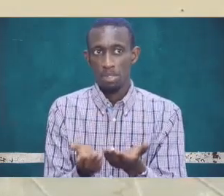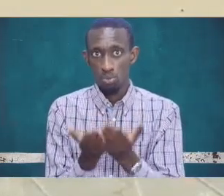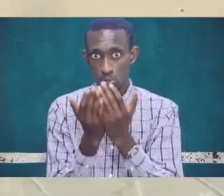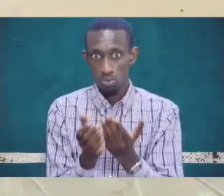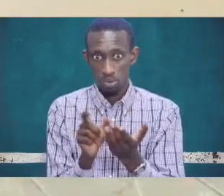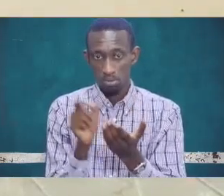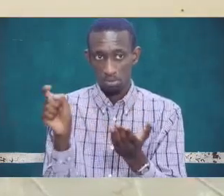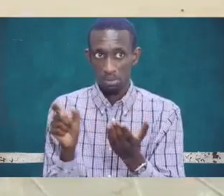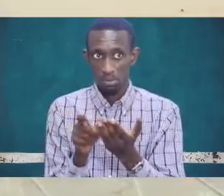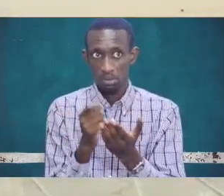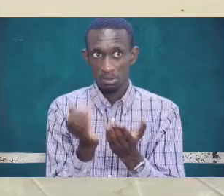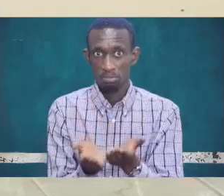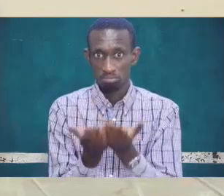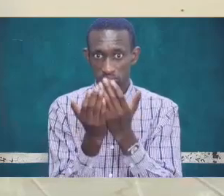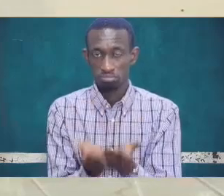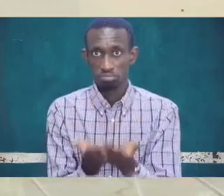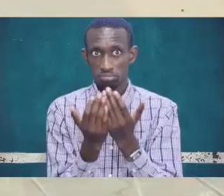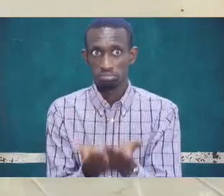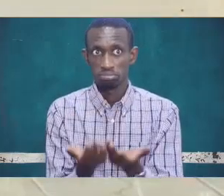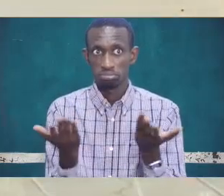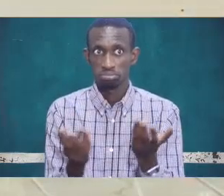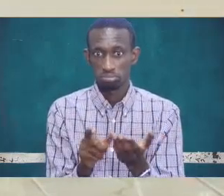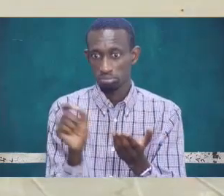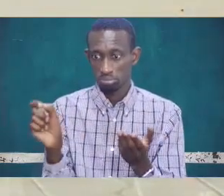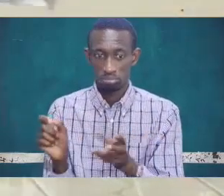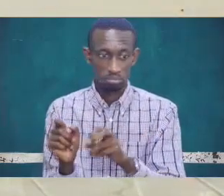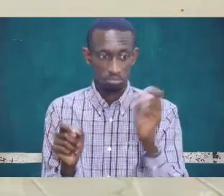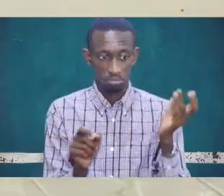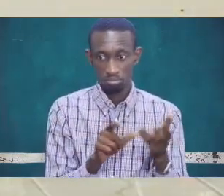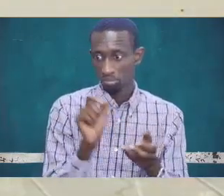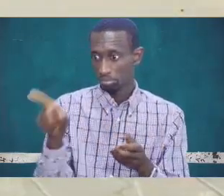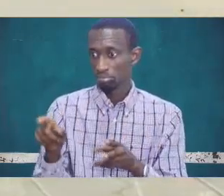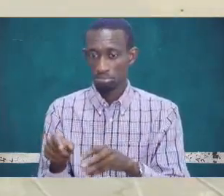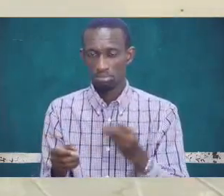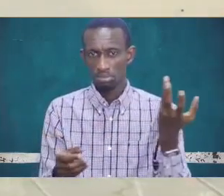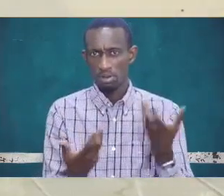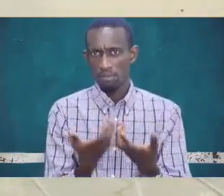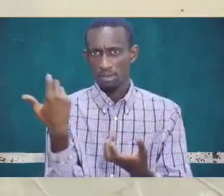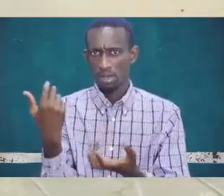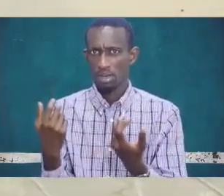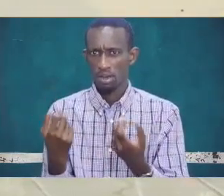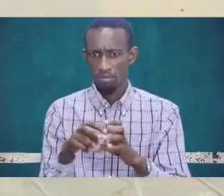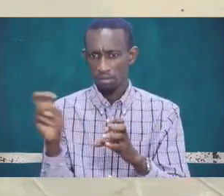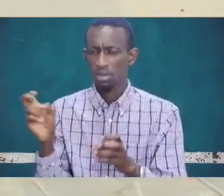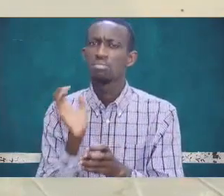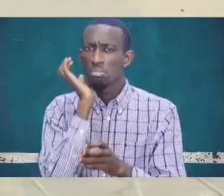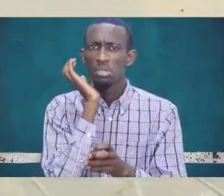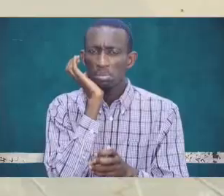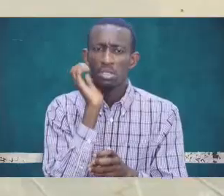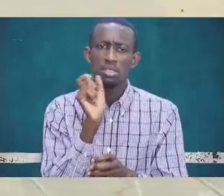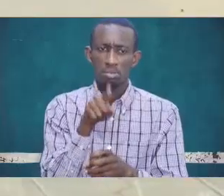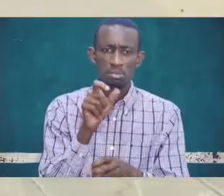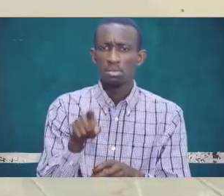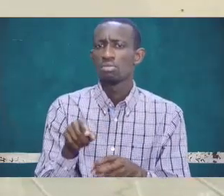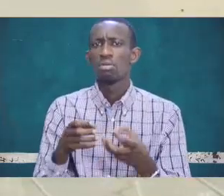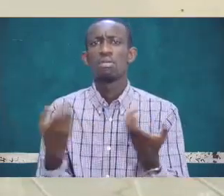you are sorting, just get the beans, pick one bean, put it aside, get another one, put it aside. That you are sorting.